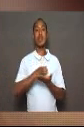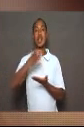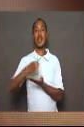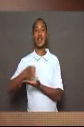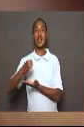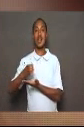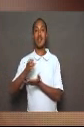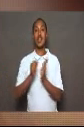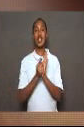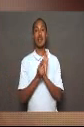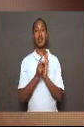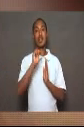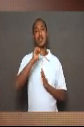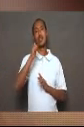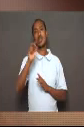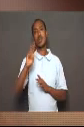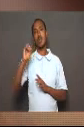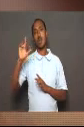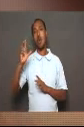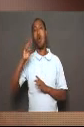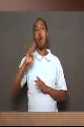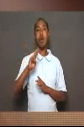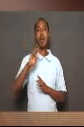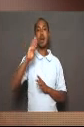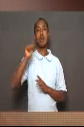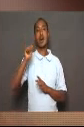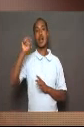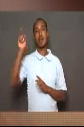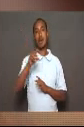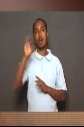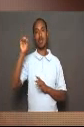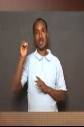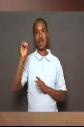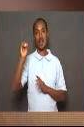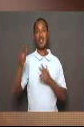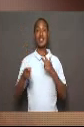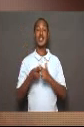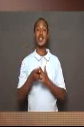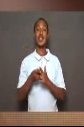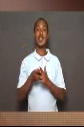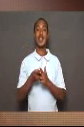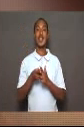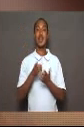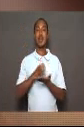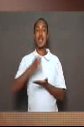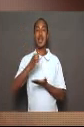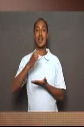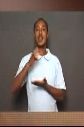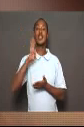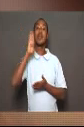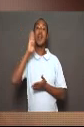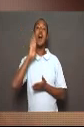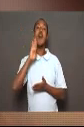sodium peroxide or barium peroxide is added to the third beaker, the brown color of the